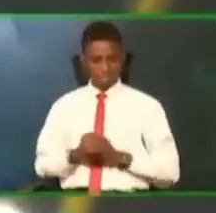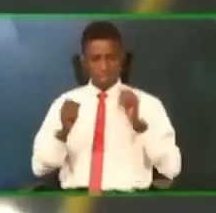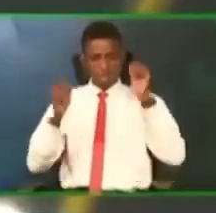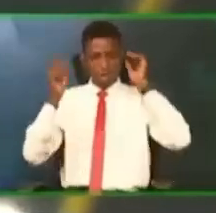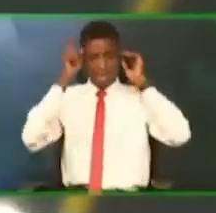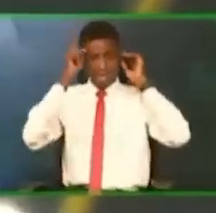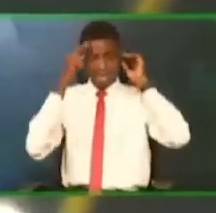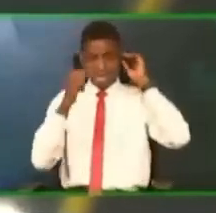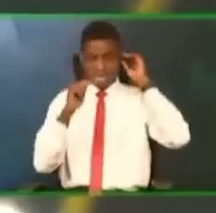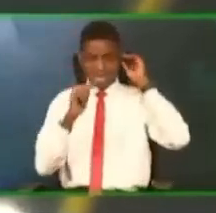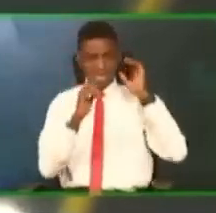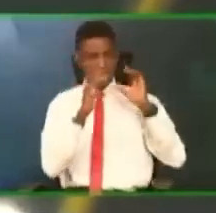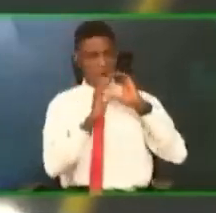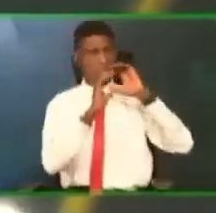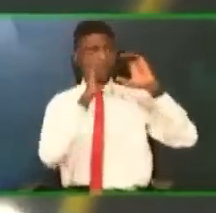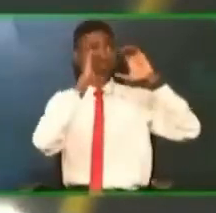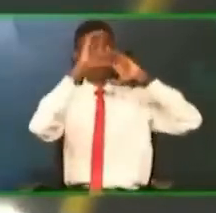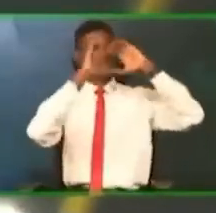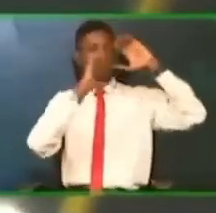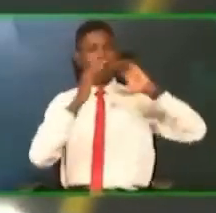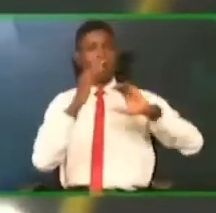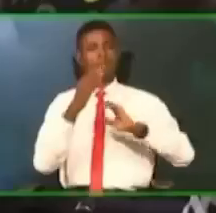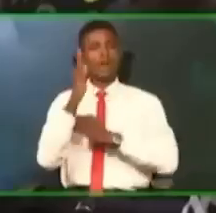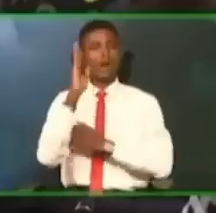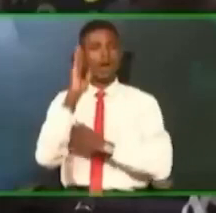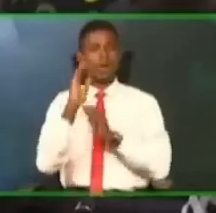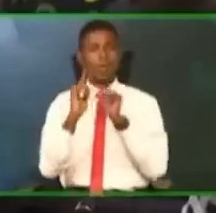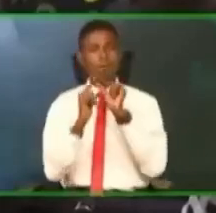understanding the communications of God,